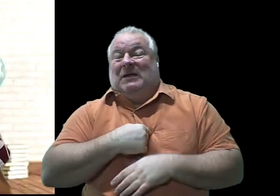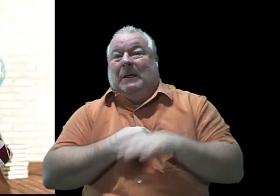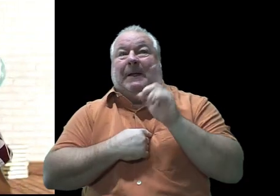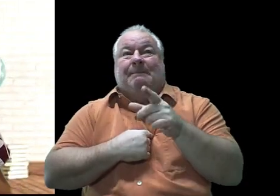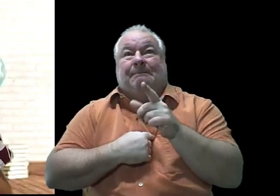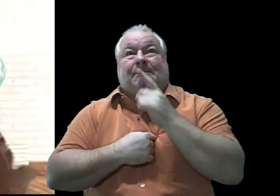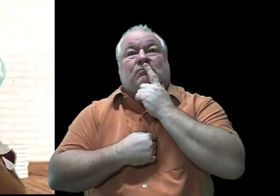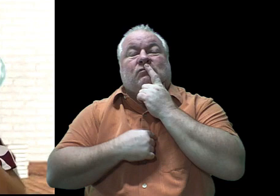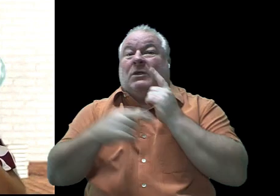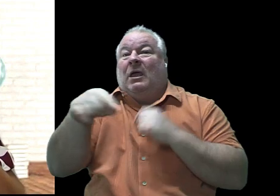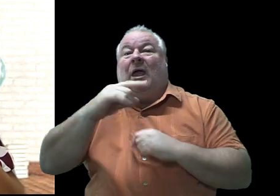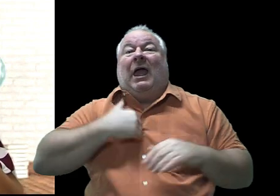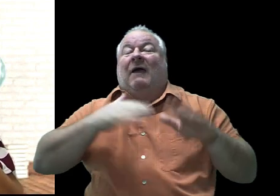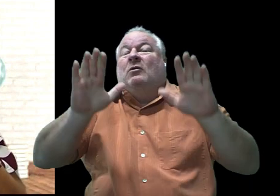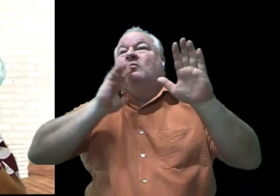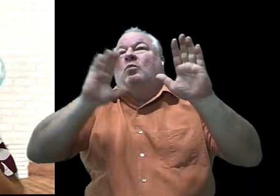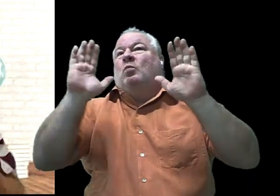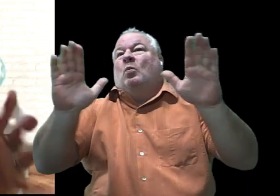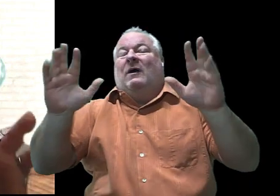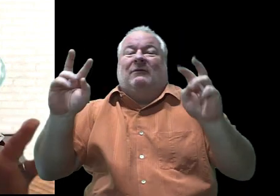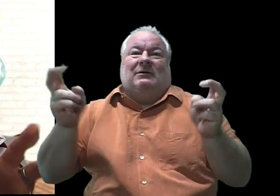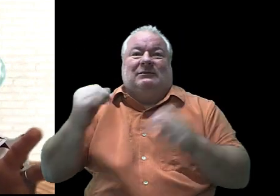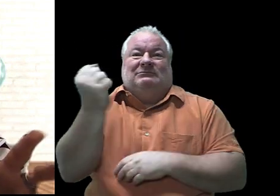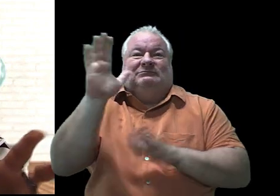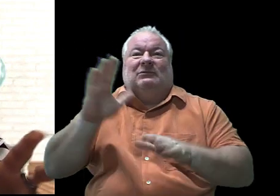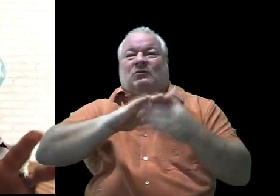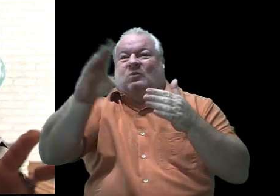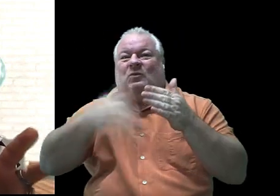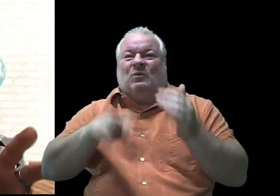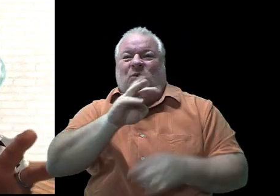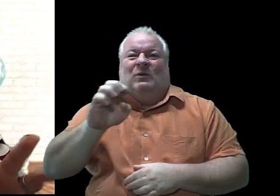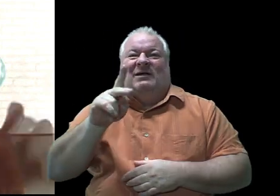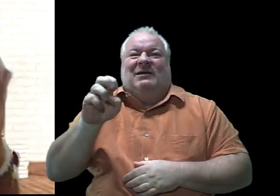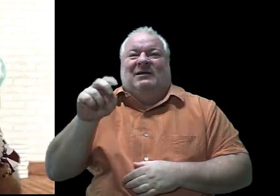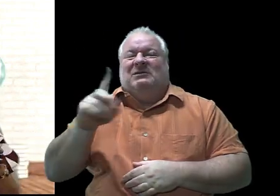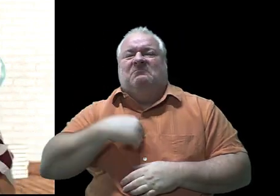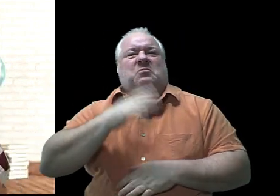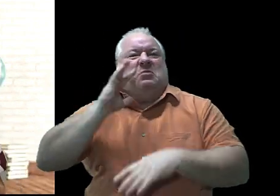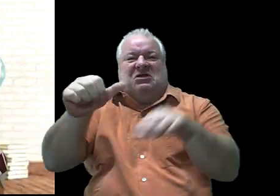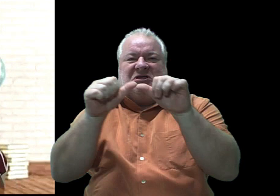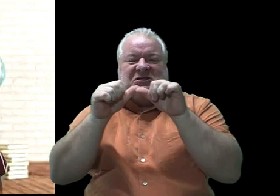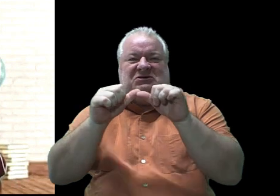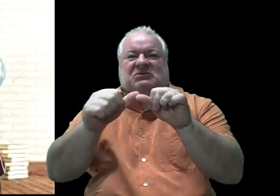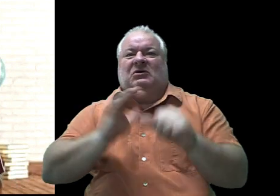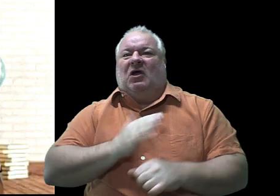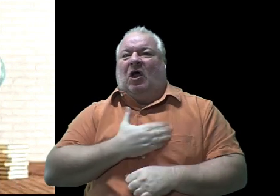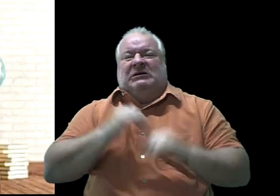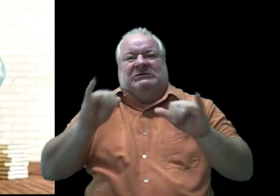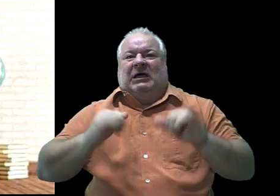for me. Have a wonderful, wonderful weekend. We're going to continue with